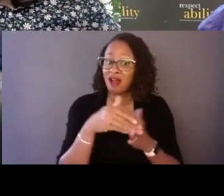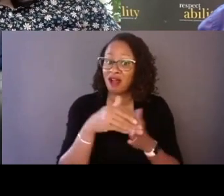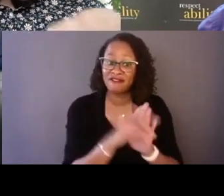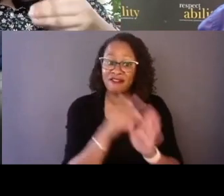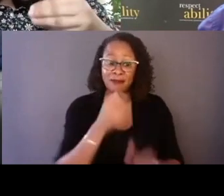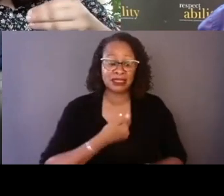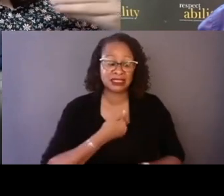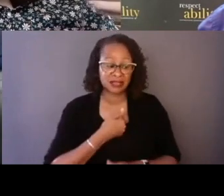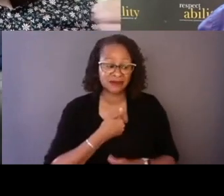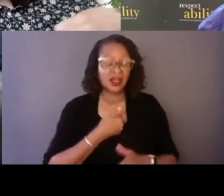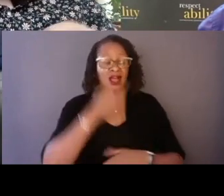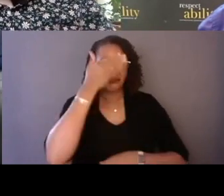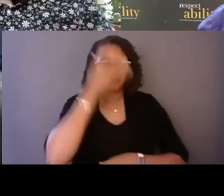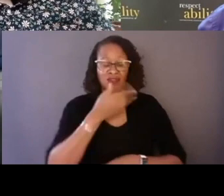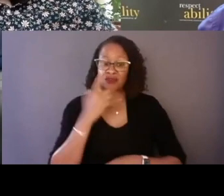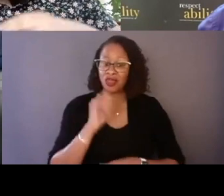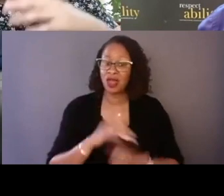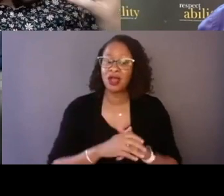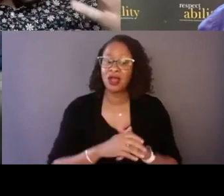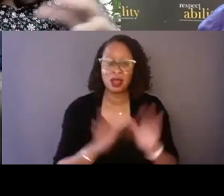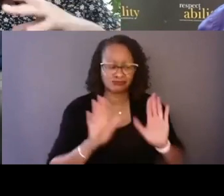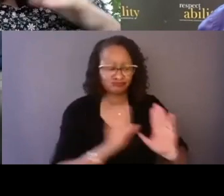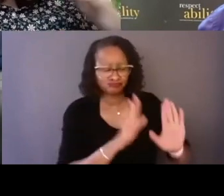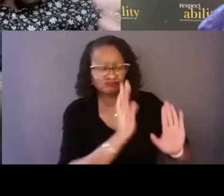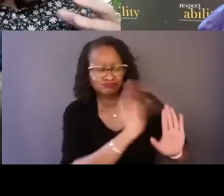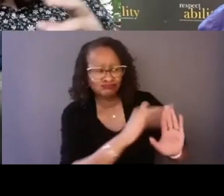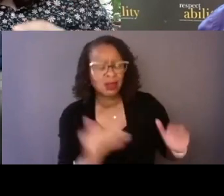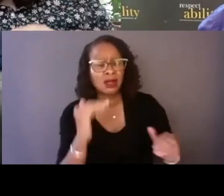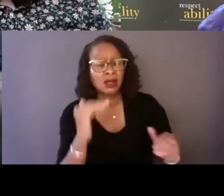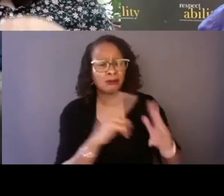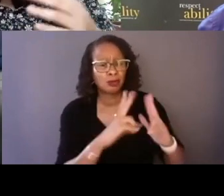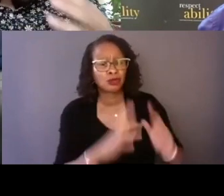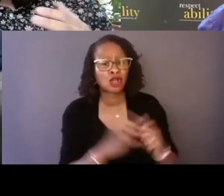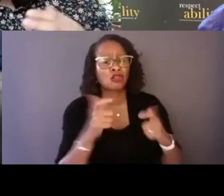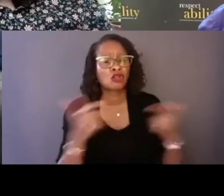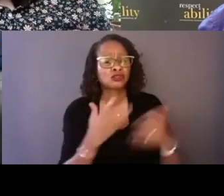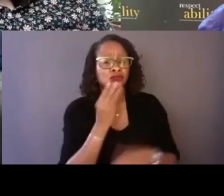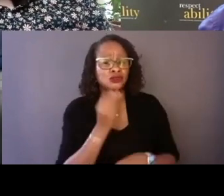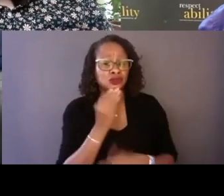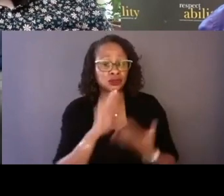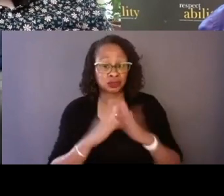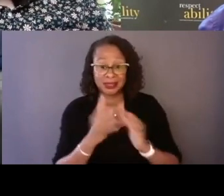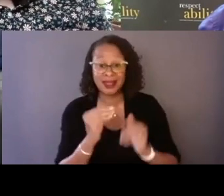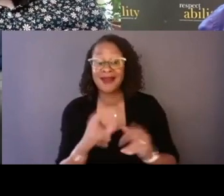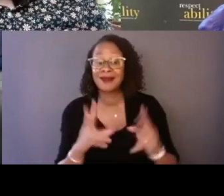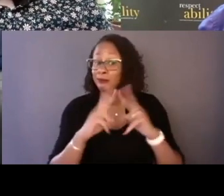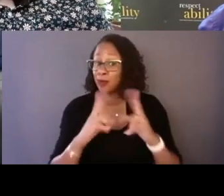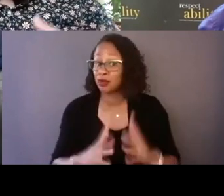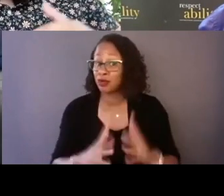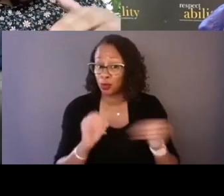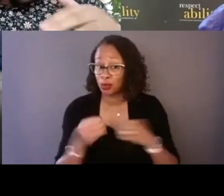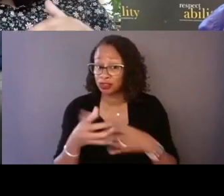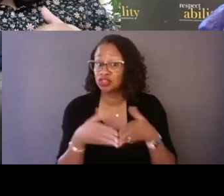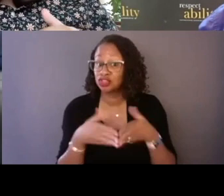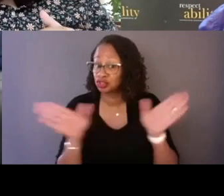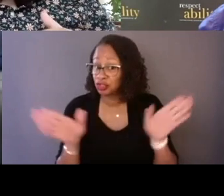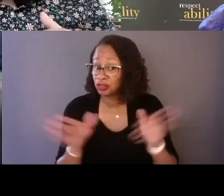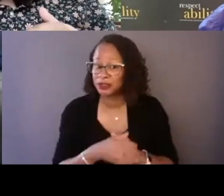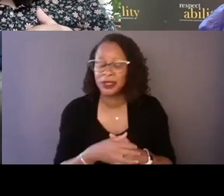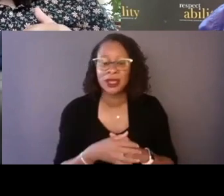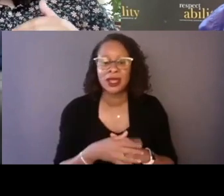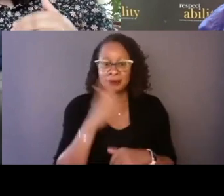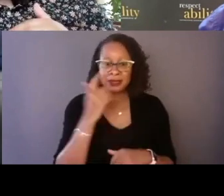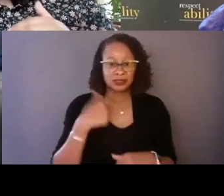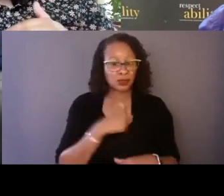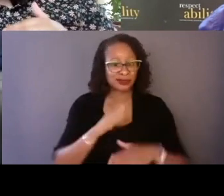myself, pushing and asking our larger Jewish community and just partner organizations in general, because we're trying to